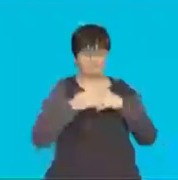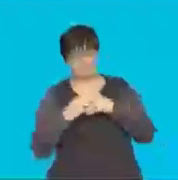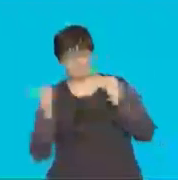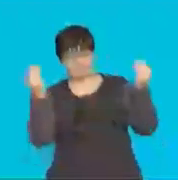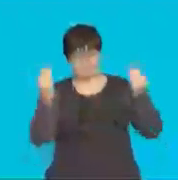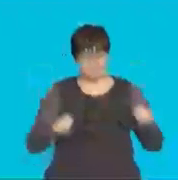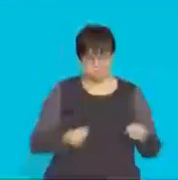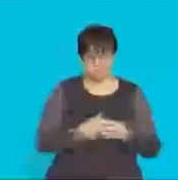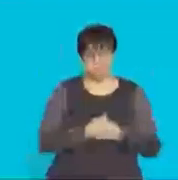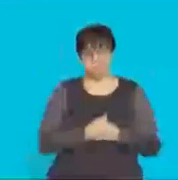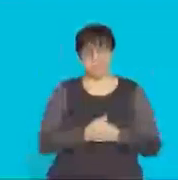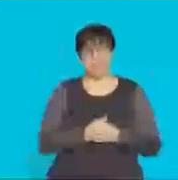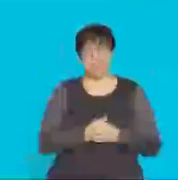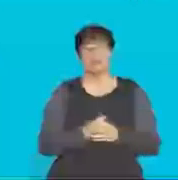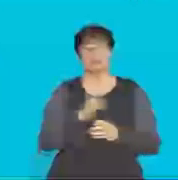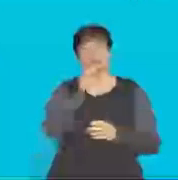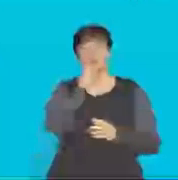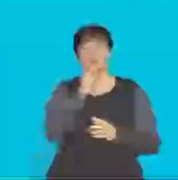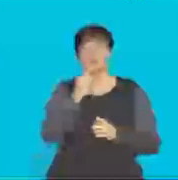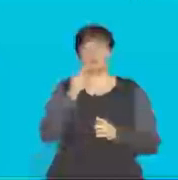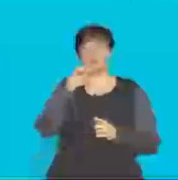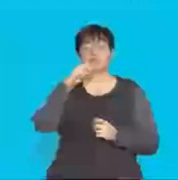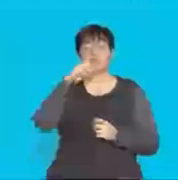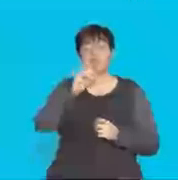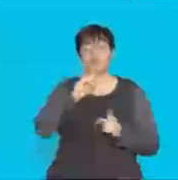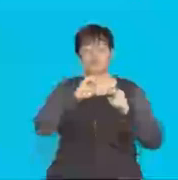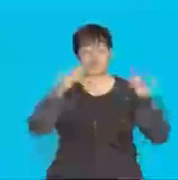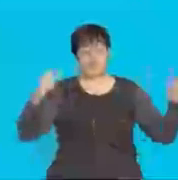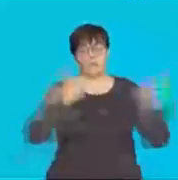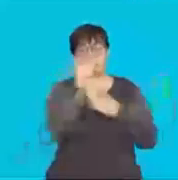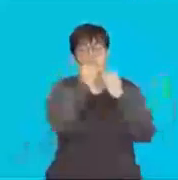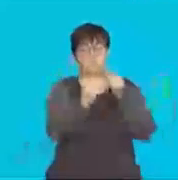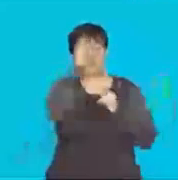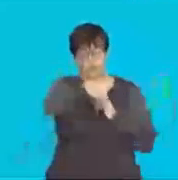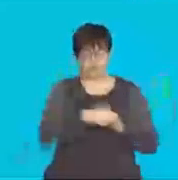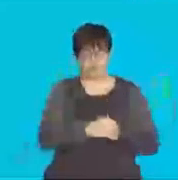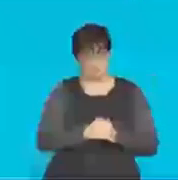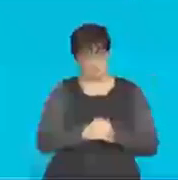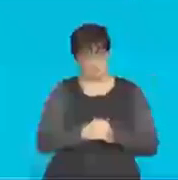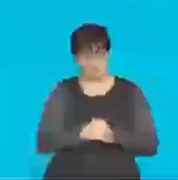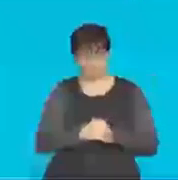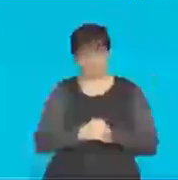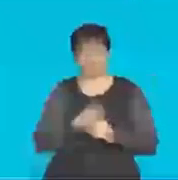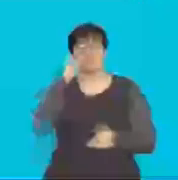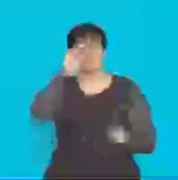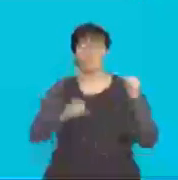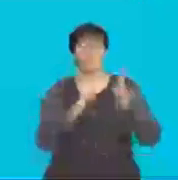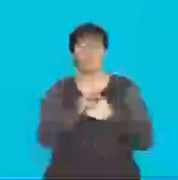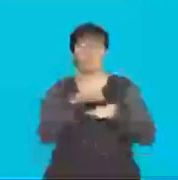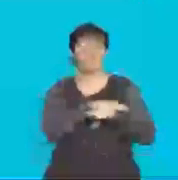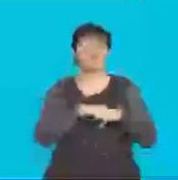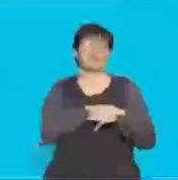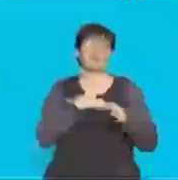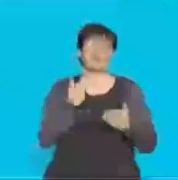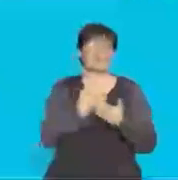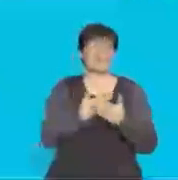If we talk about the genetic makeup, we're talking about the genotype of an individual. So that's a wrap of basic application of